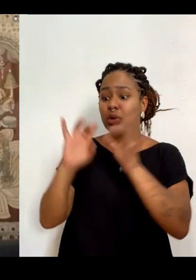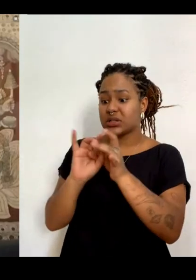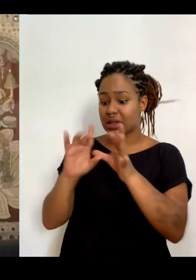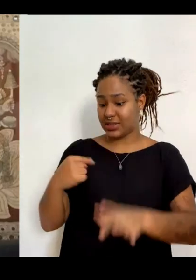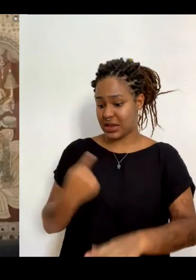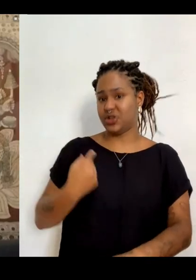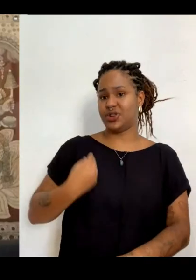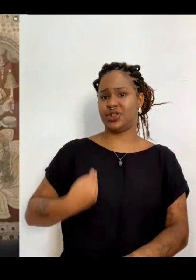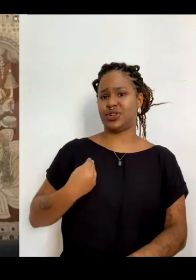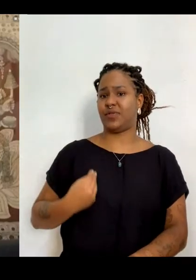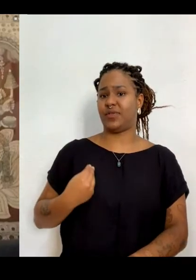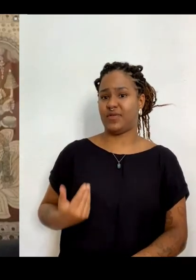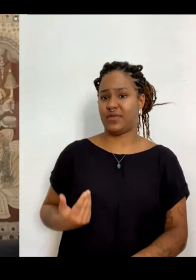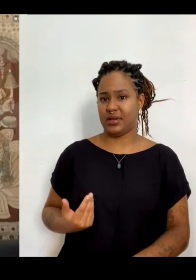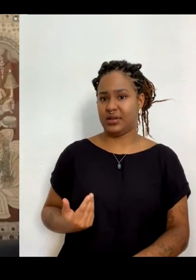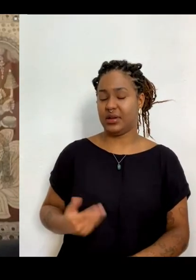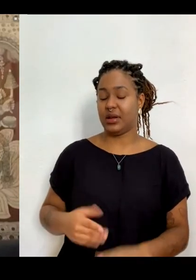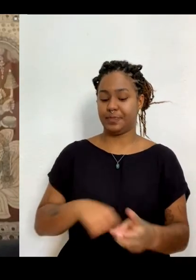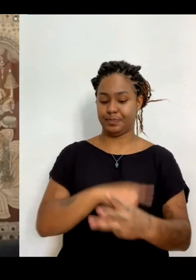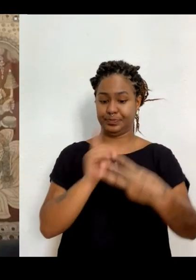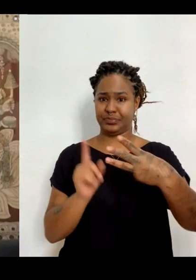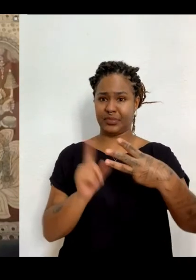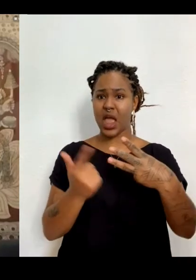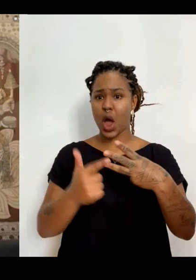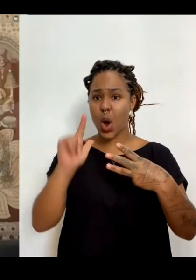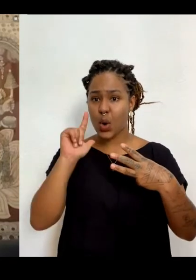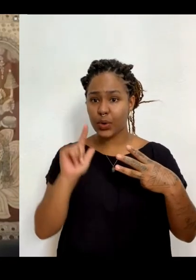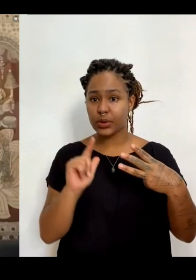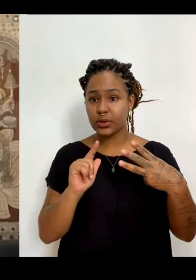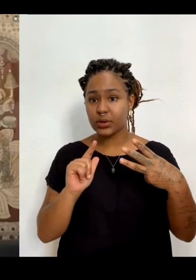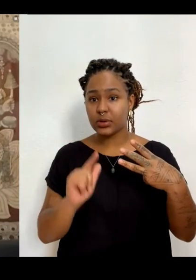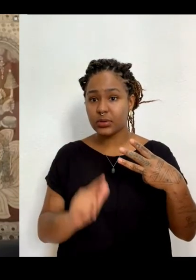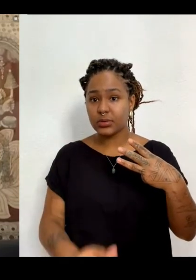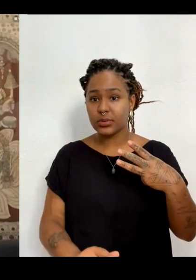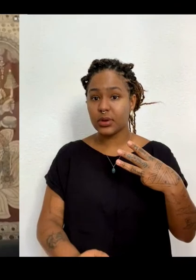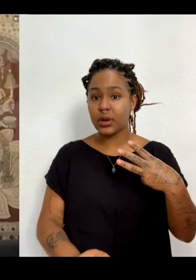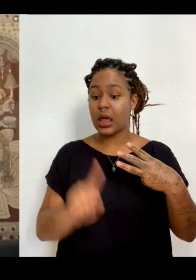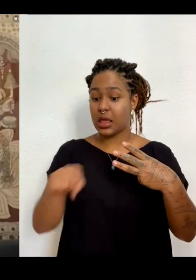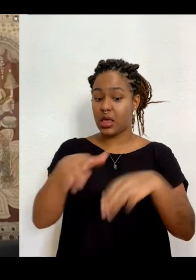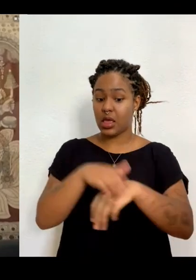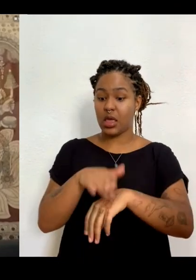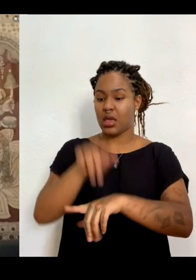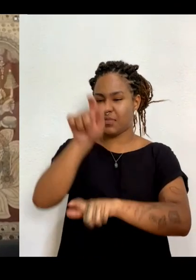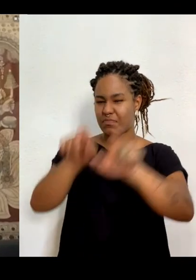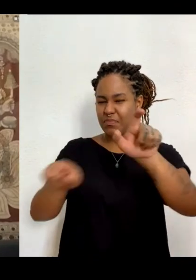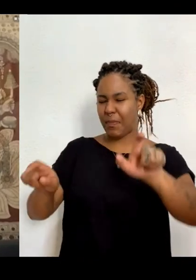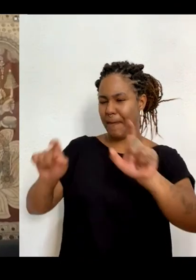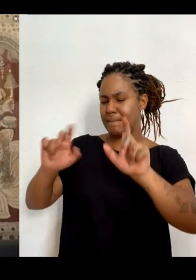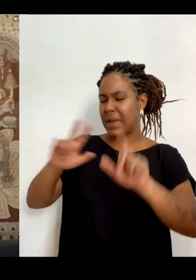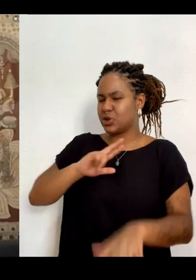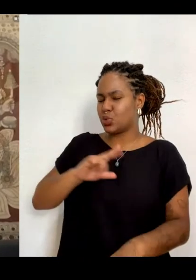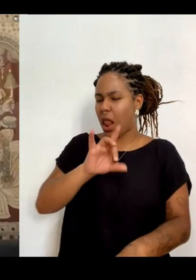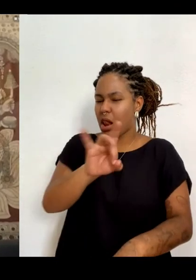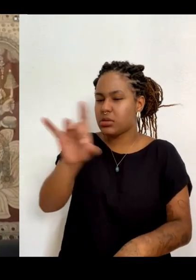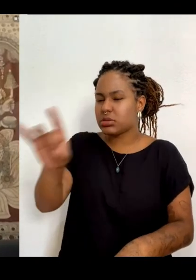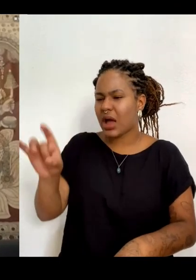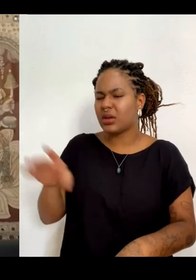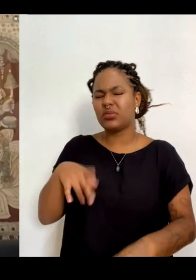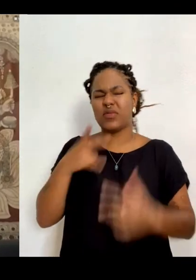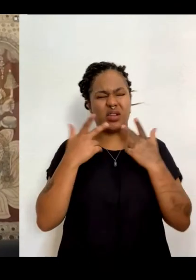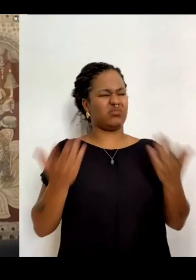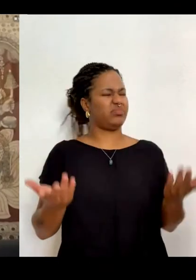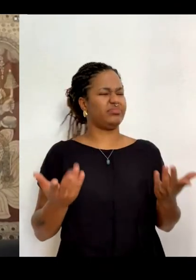and I said don't have to pronounce exactly as you said and I think it's the narrowness of thinking